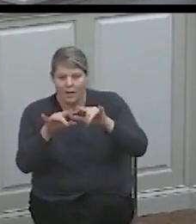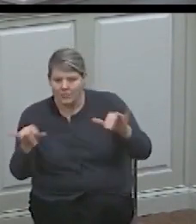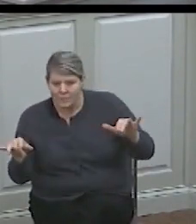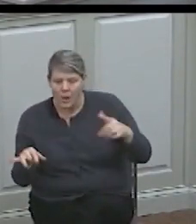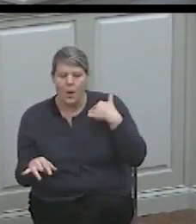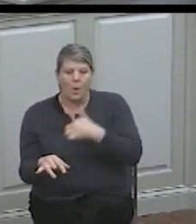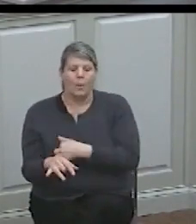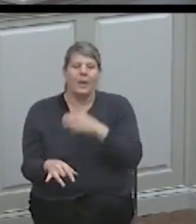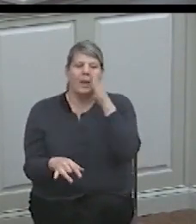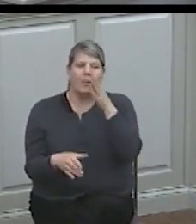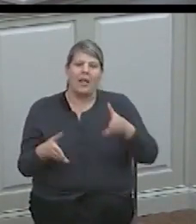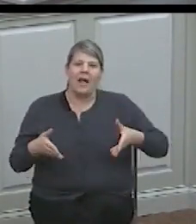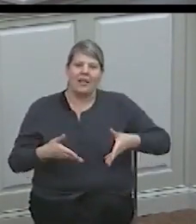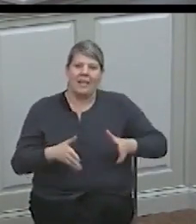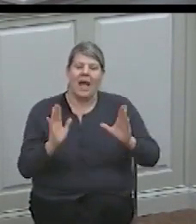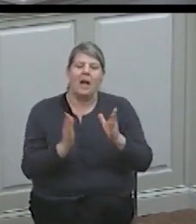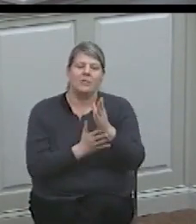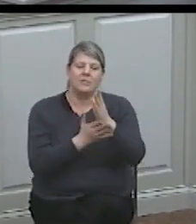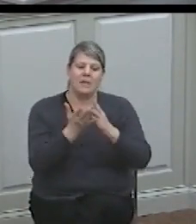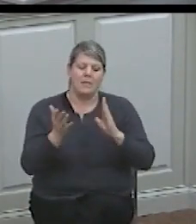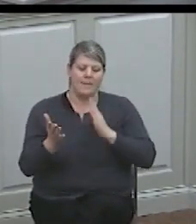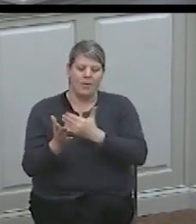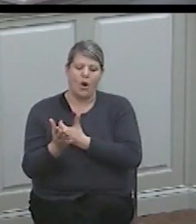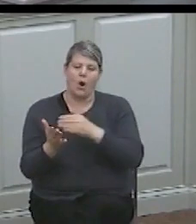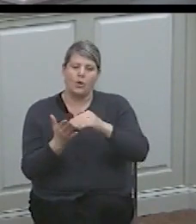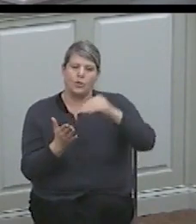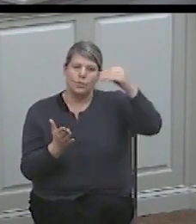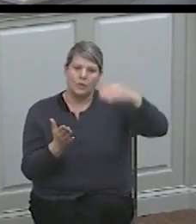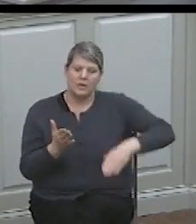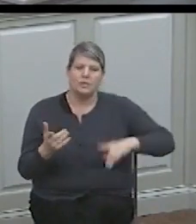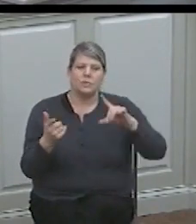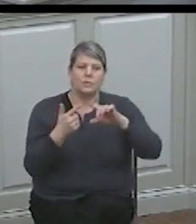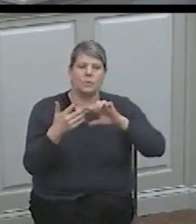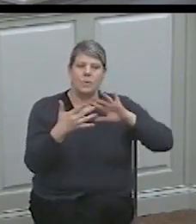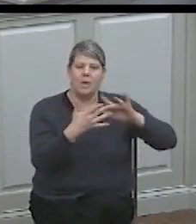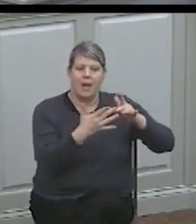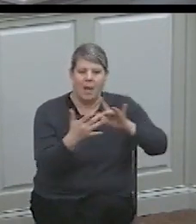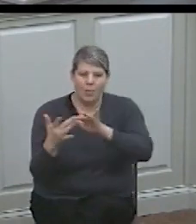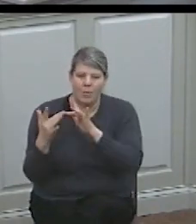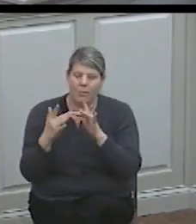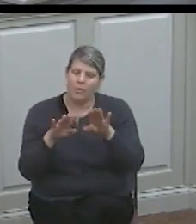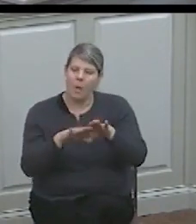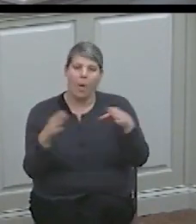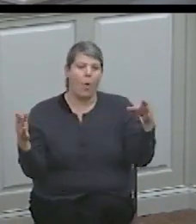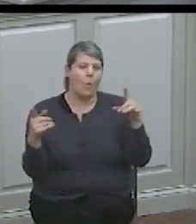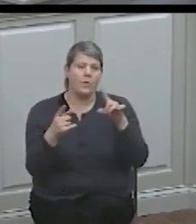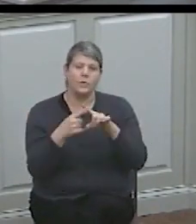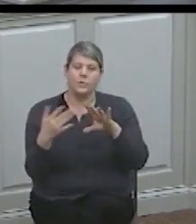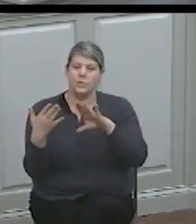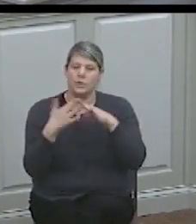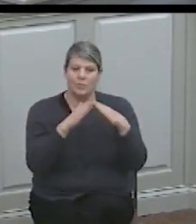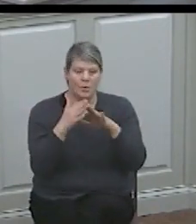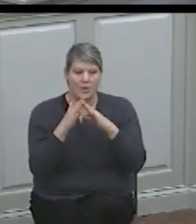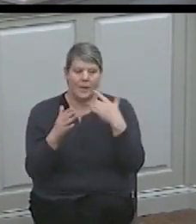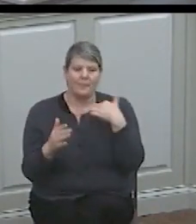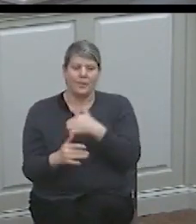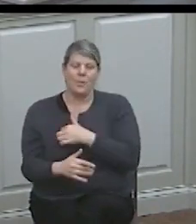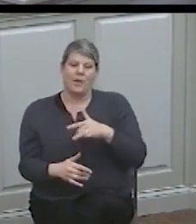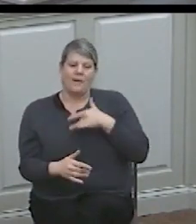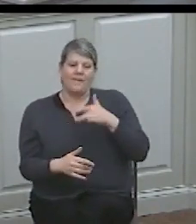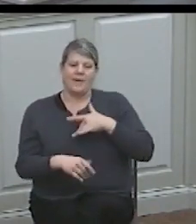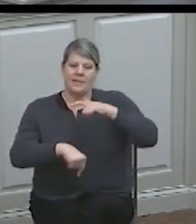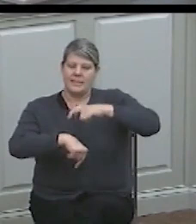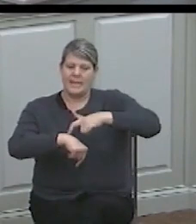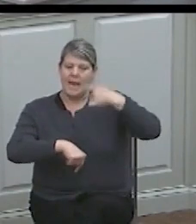those non-traditional students to do some networking. So it's open to the community. But we think it's time for our graduates